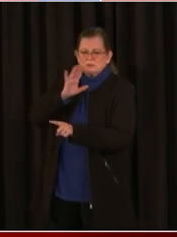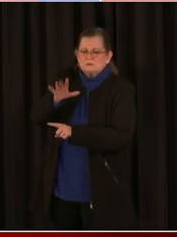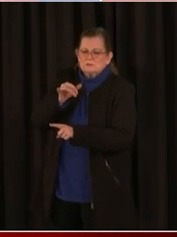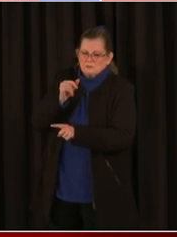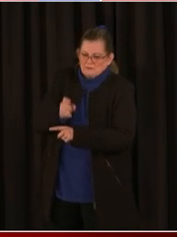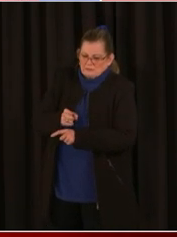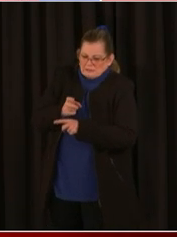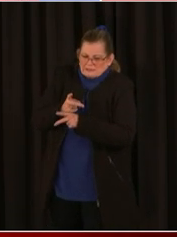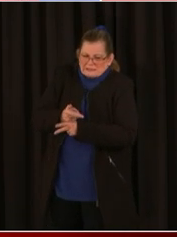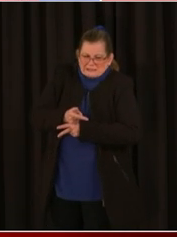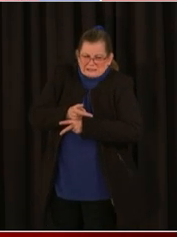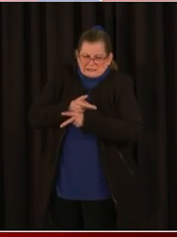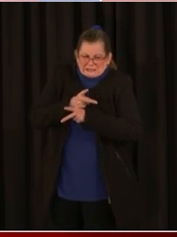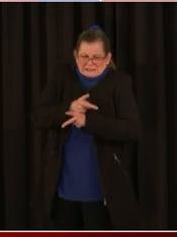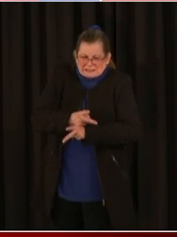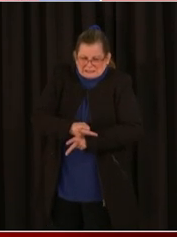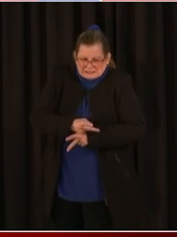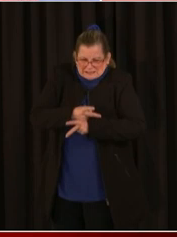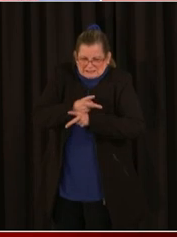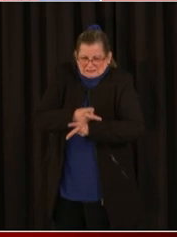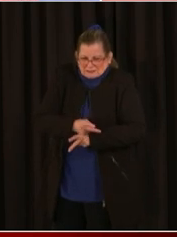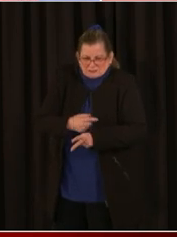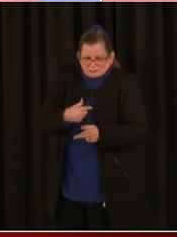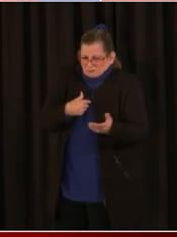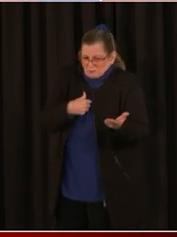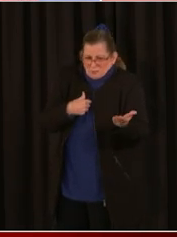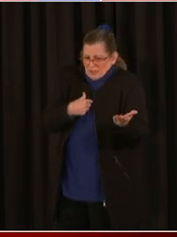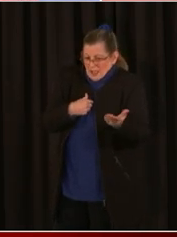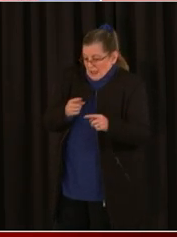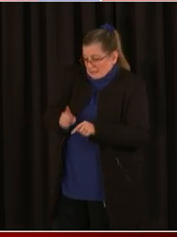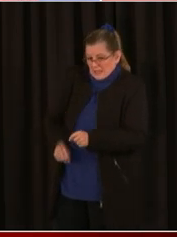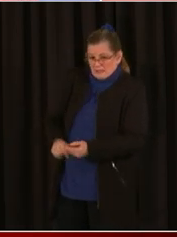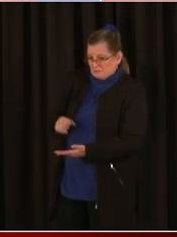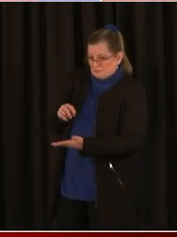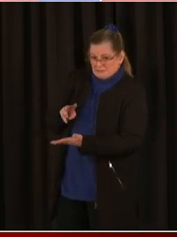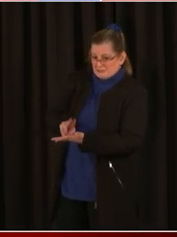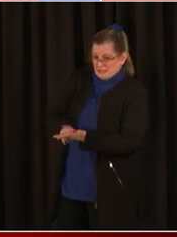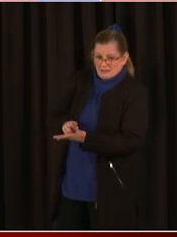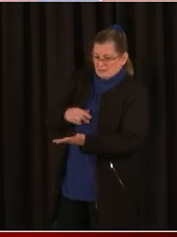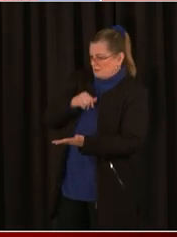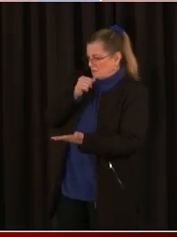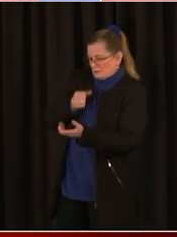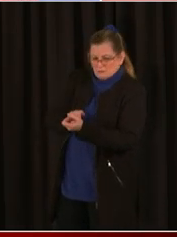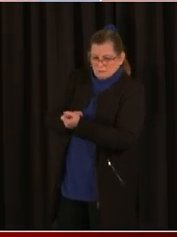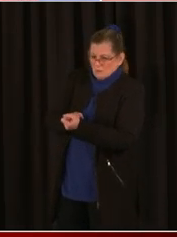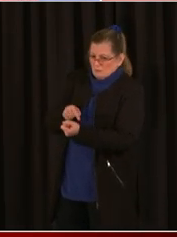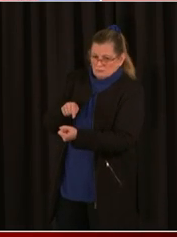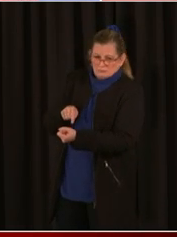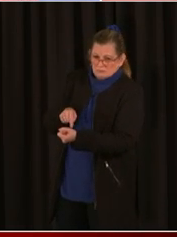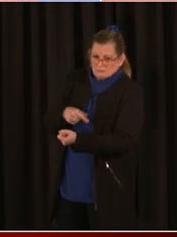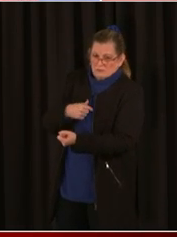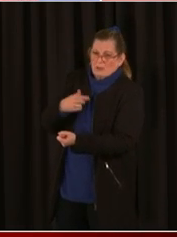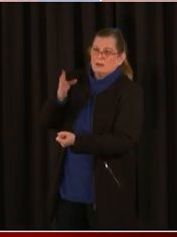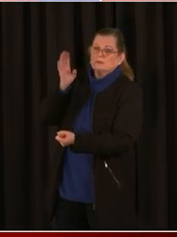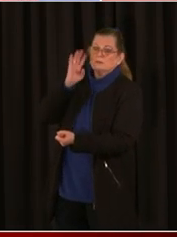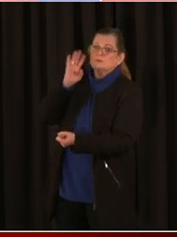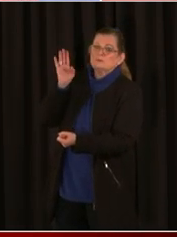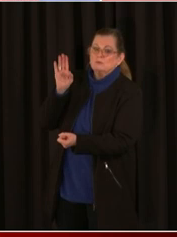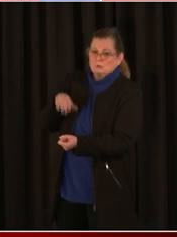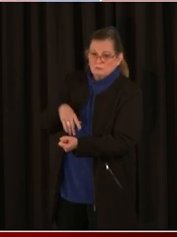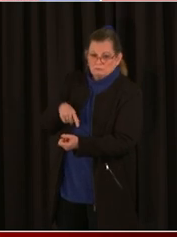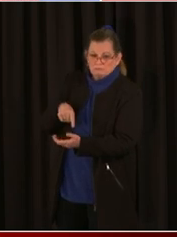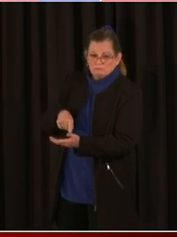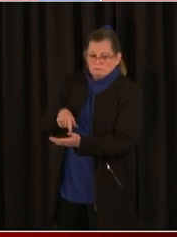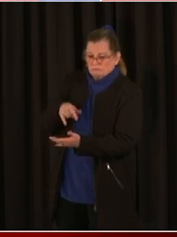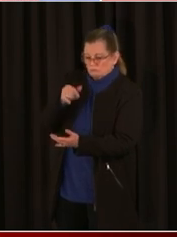I cannot put my signature to that because I know that that is